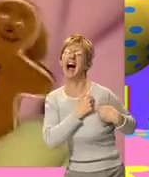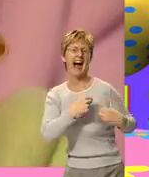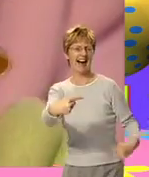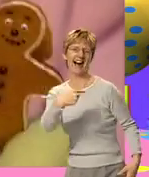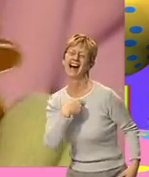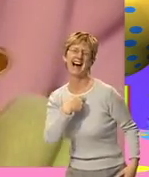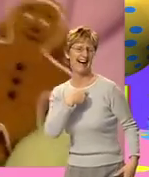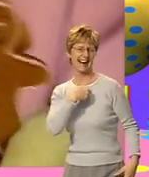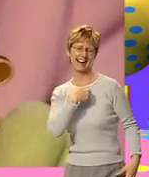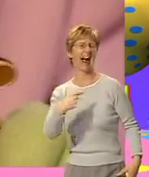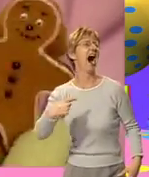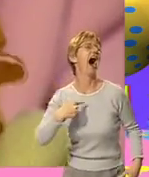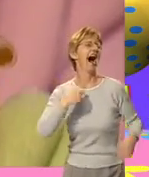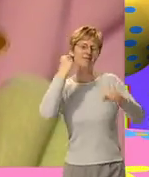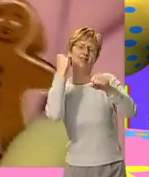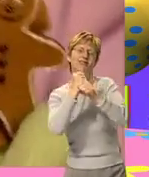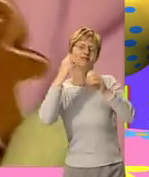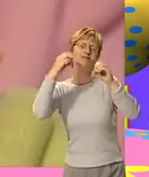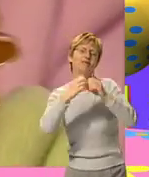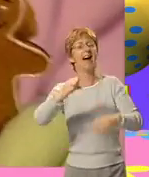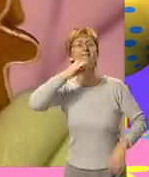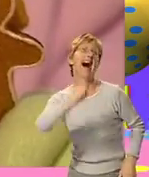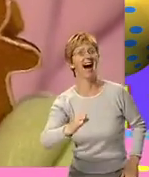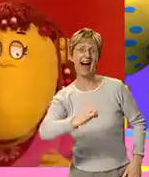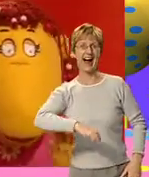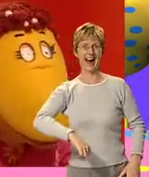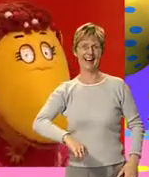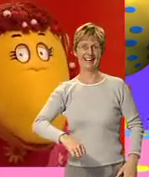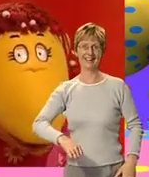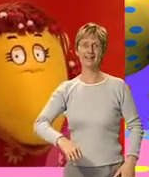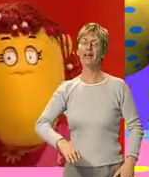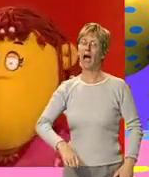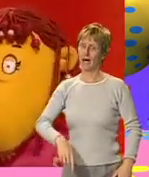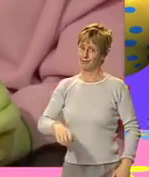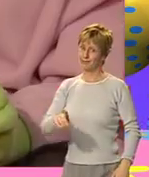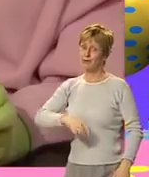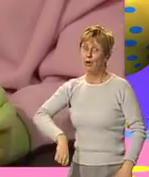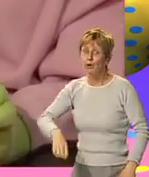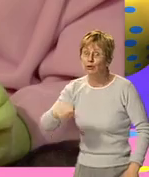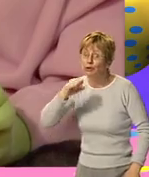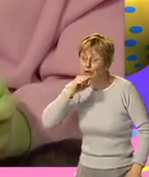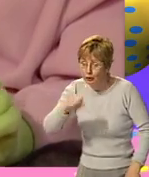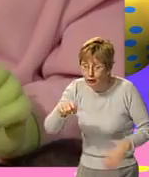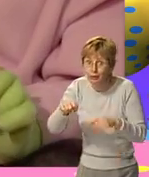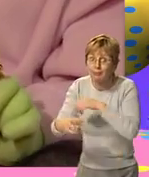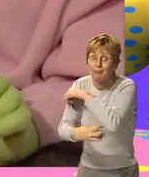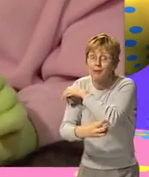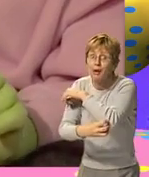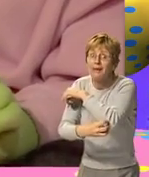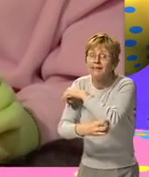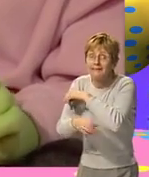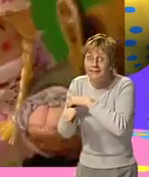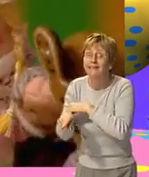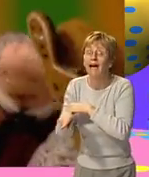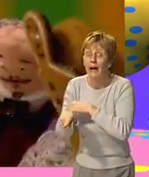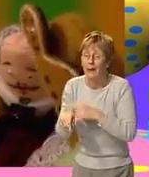can. You can't catch me. I'm the gingerbread man. Naughty! The gingerbread man ran past a little girl.